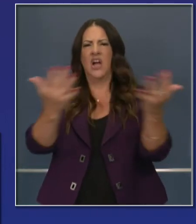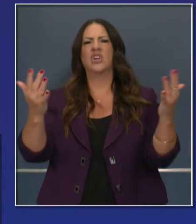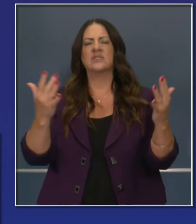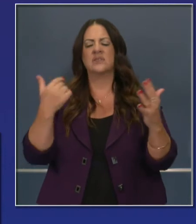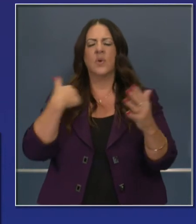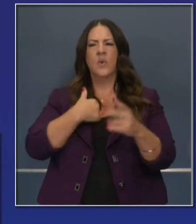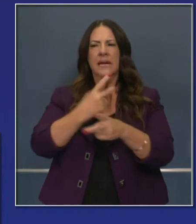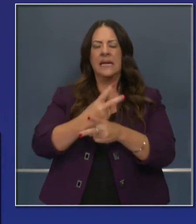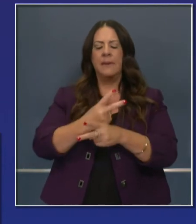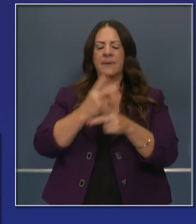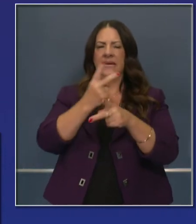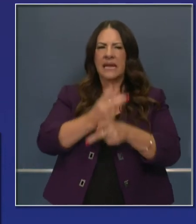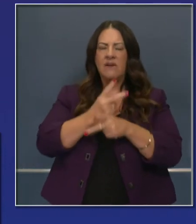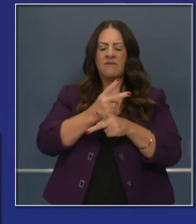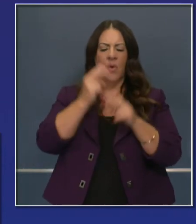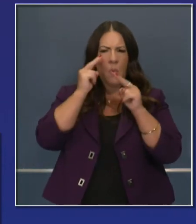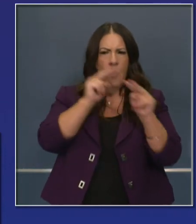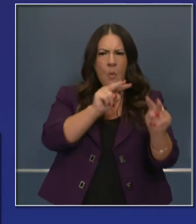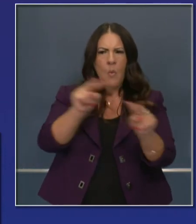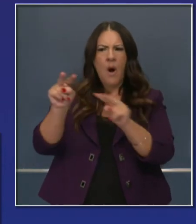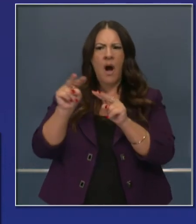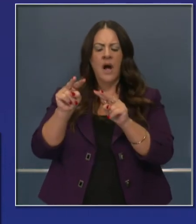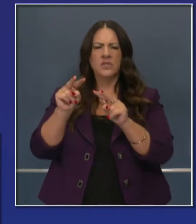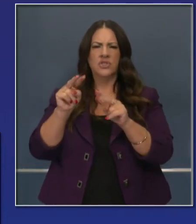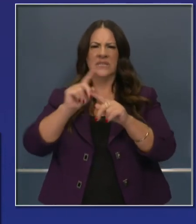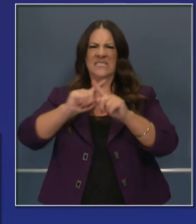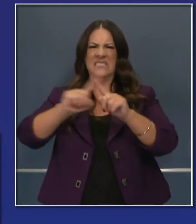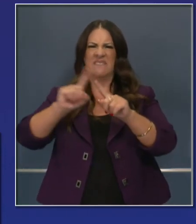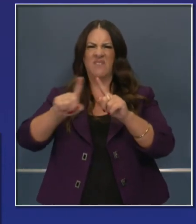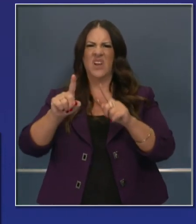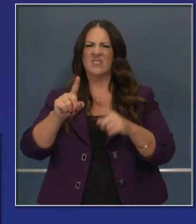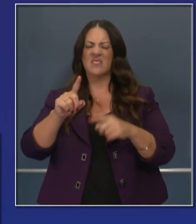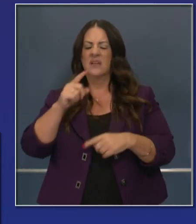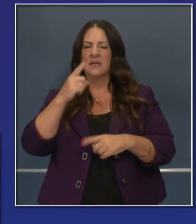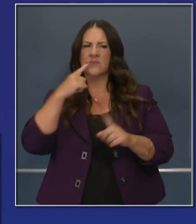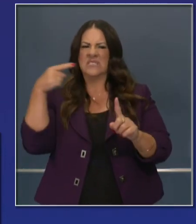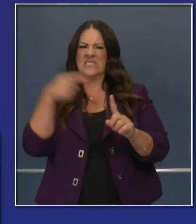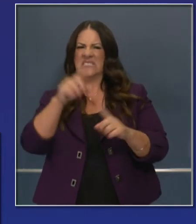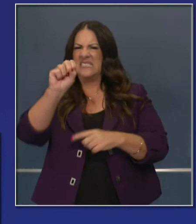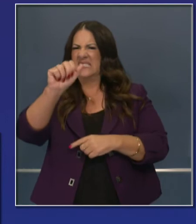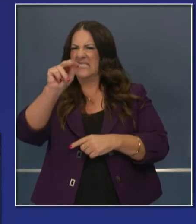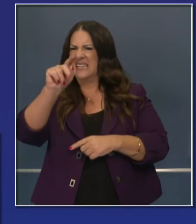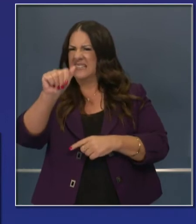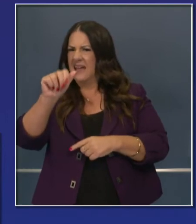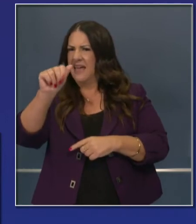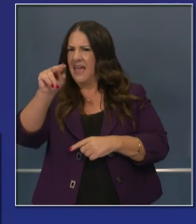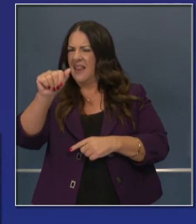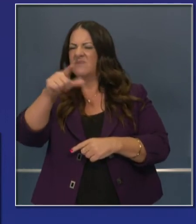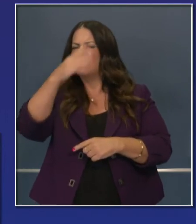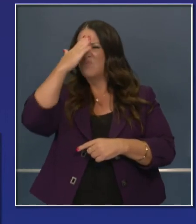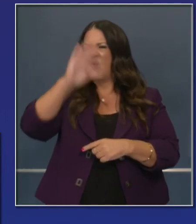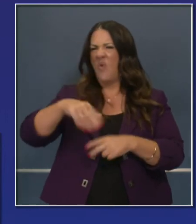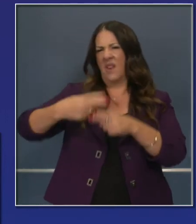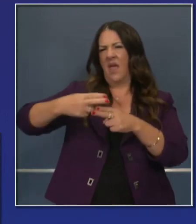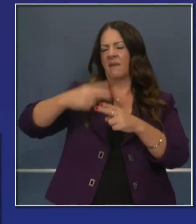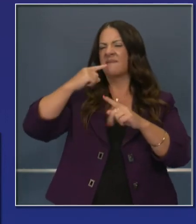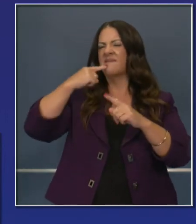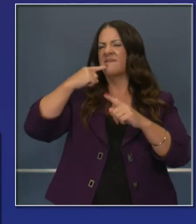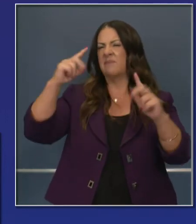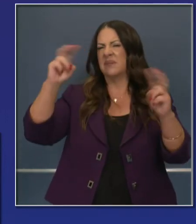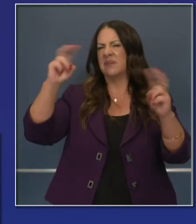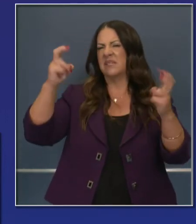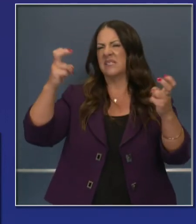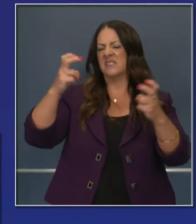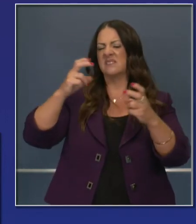of vigilance related to those Santa Ana winds. Very familiar to the people in Southern California, but you combine